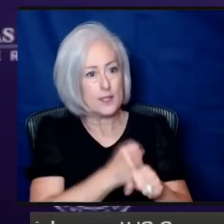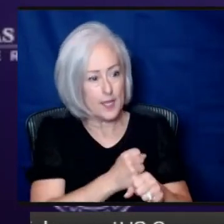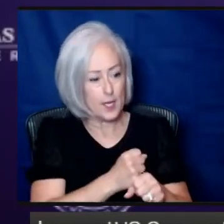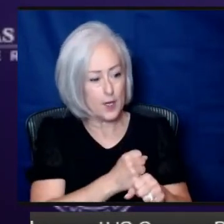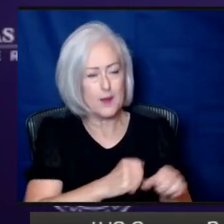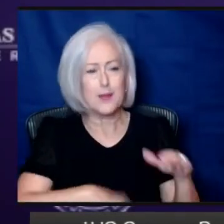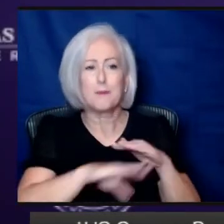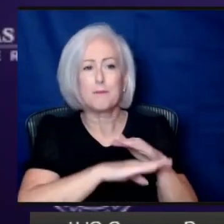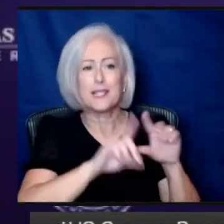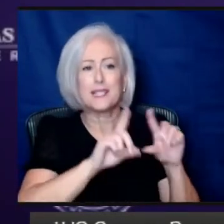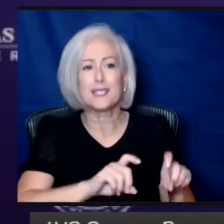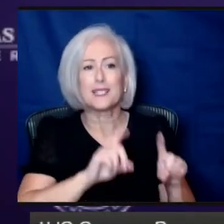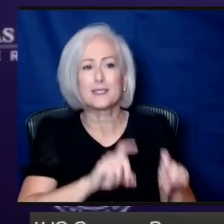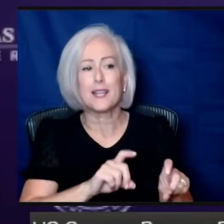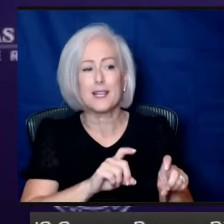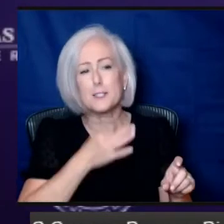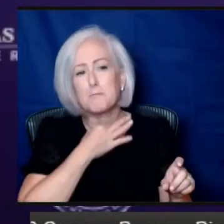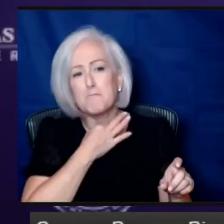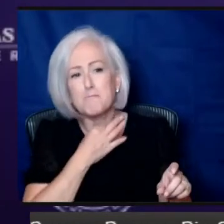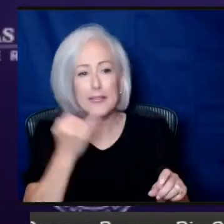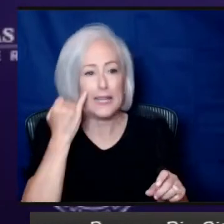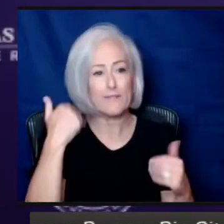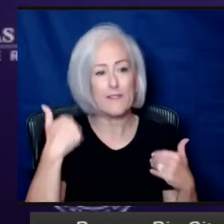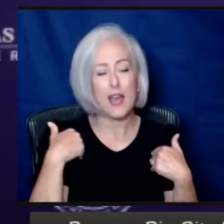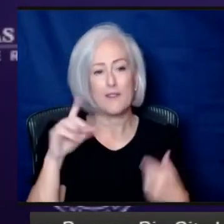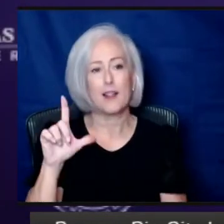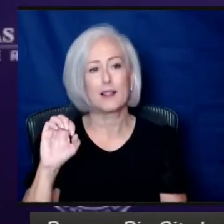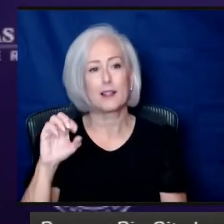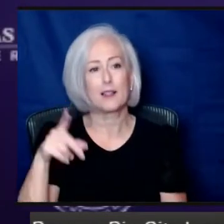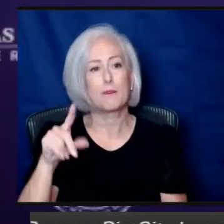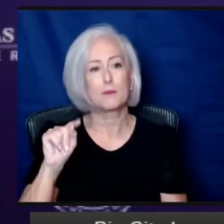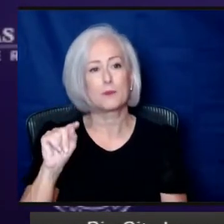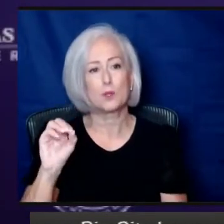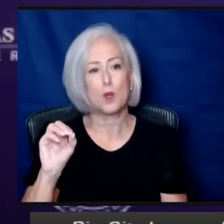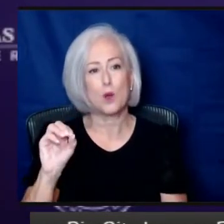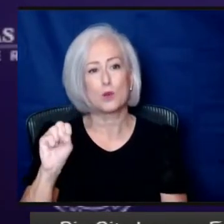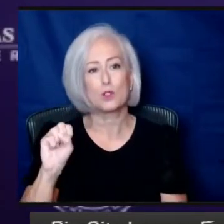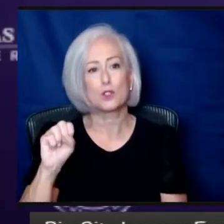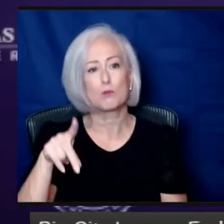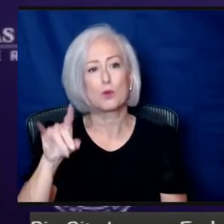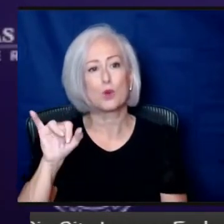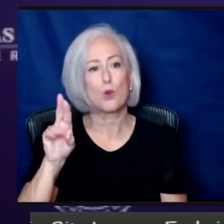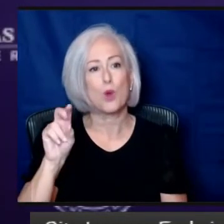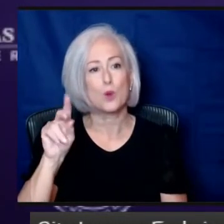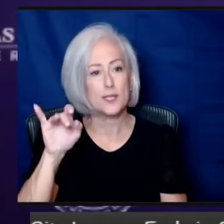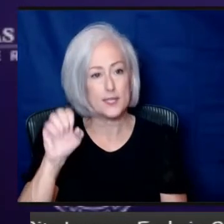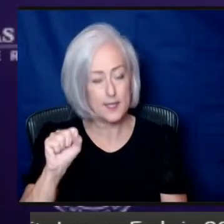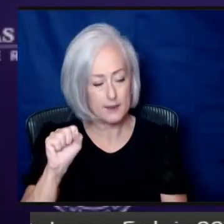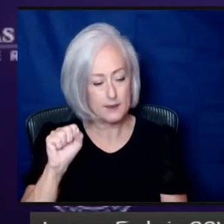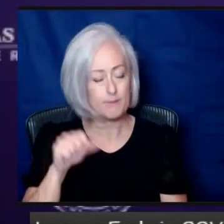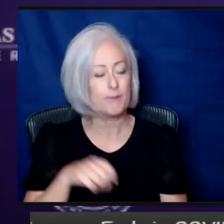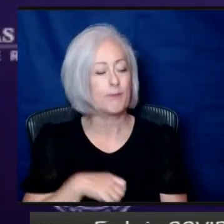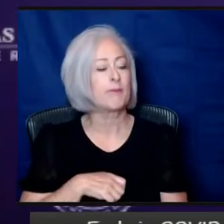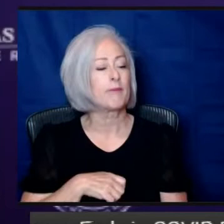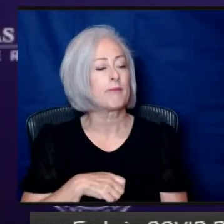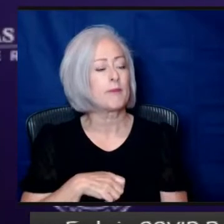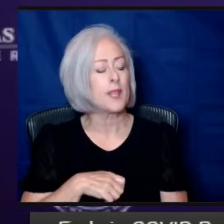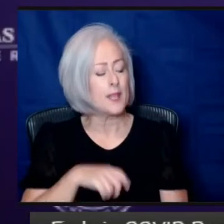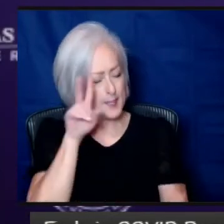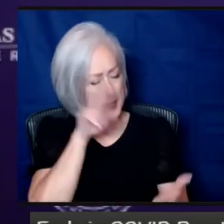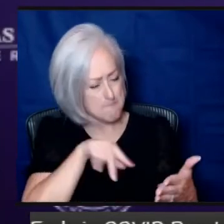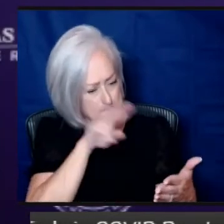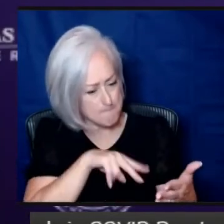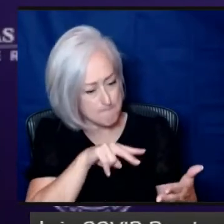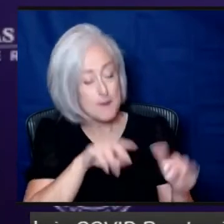be considering leptospirosis. And what they found is that in a subsequent use of that data, they showed that they were able to predict